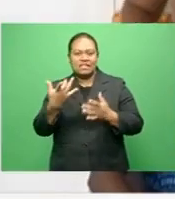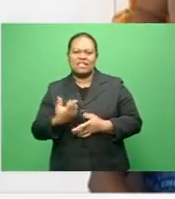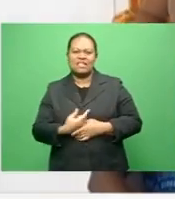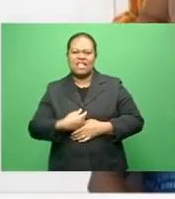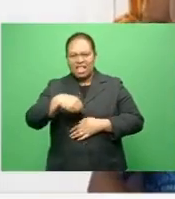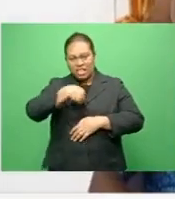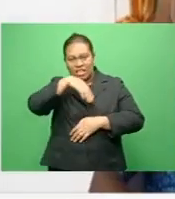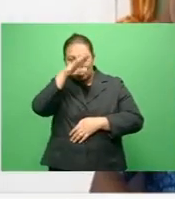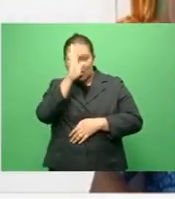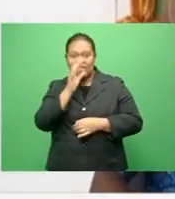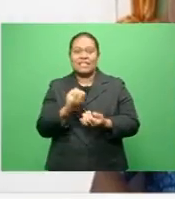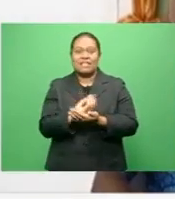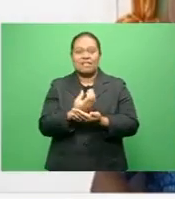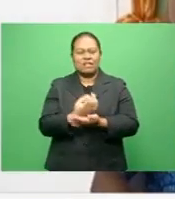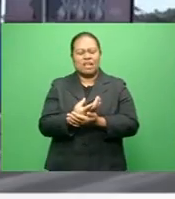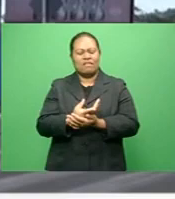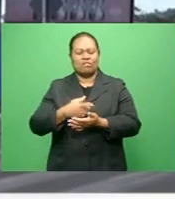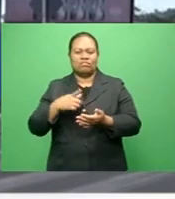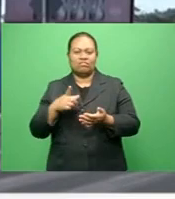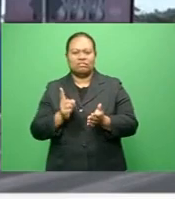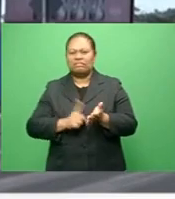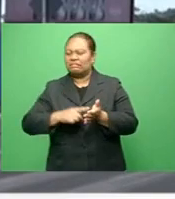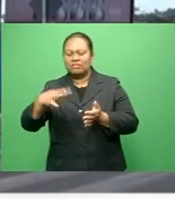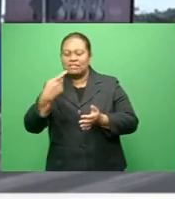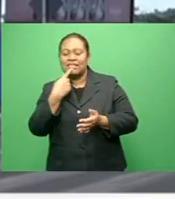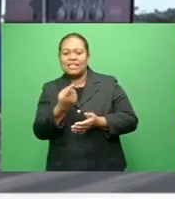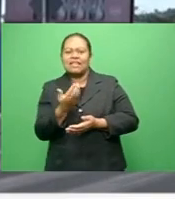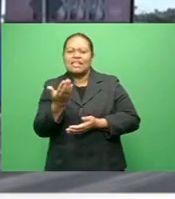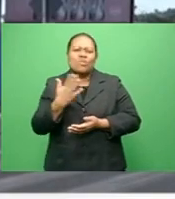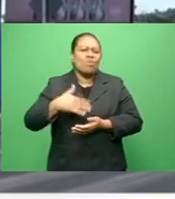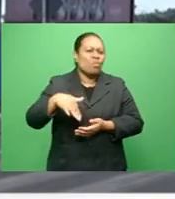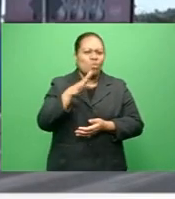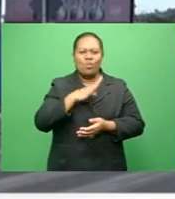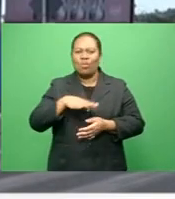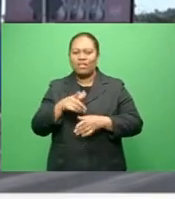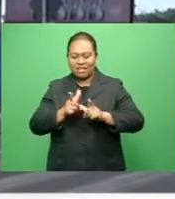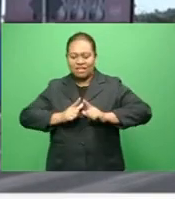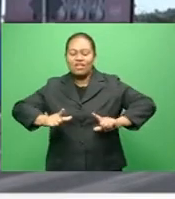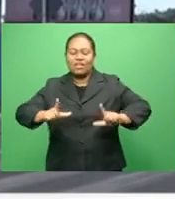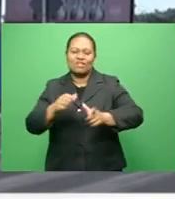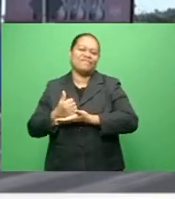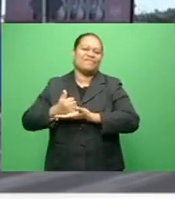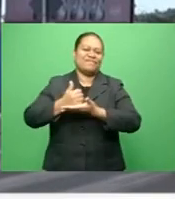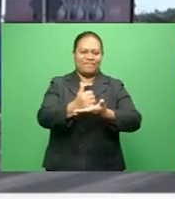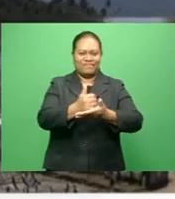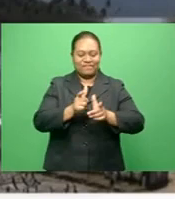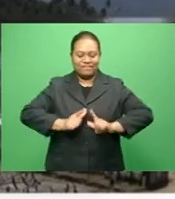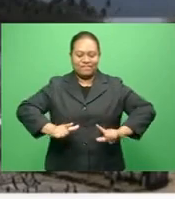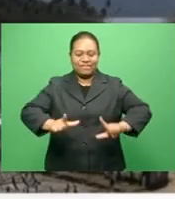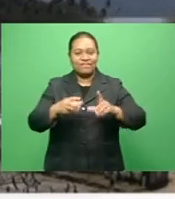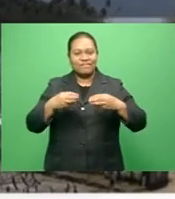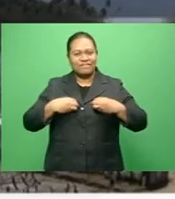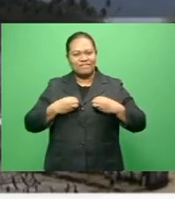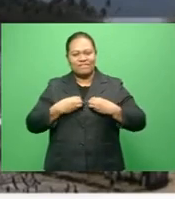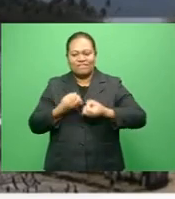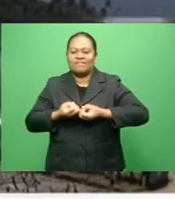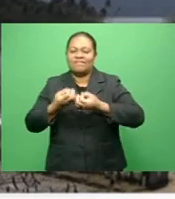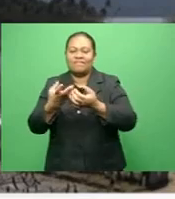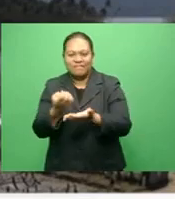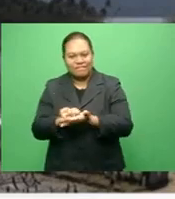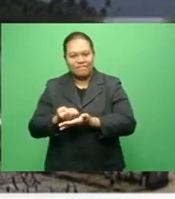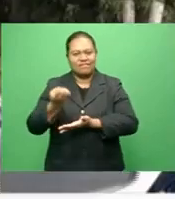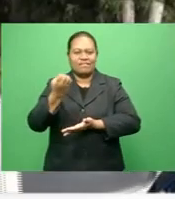Savu Ratu Apeni Salawondua is urging the public to support local businesses to create economic activity.